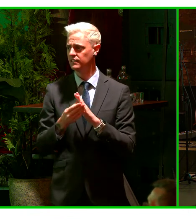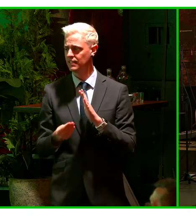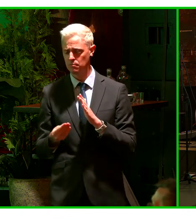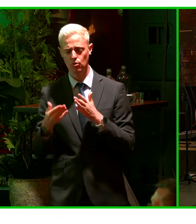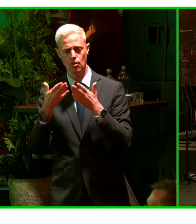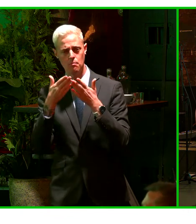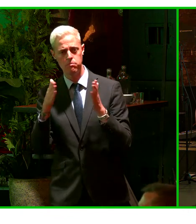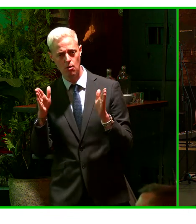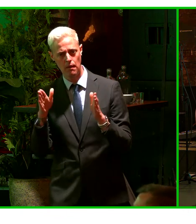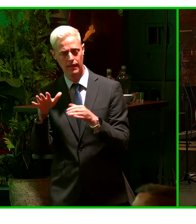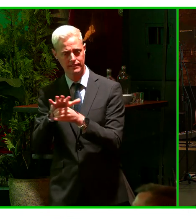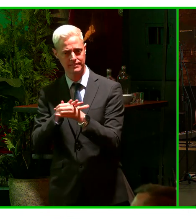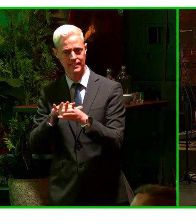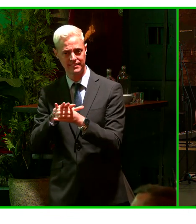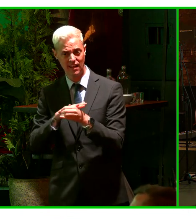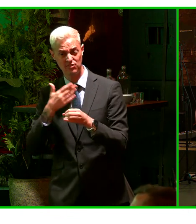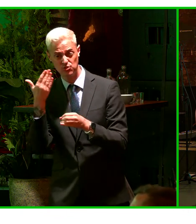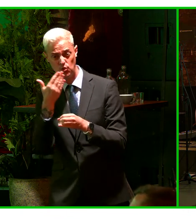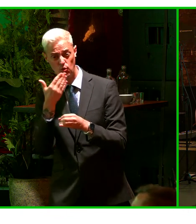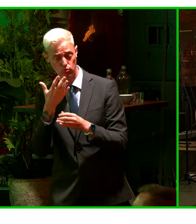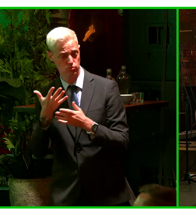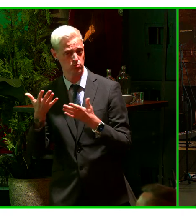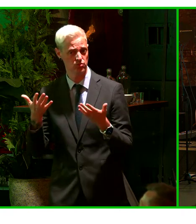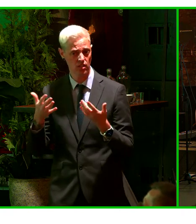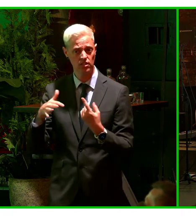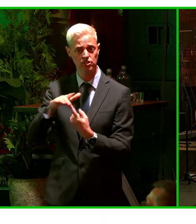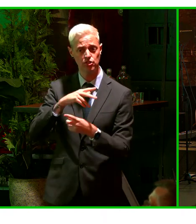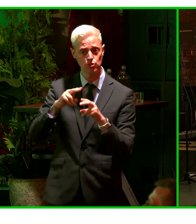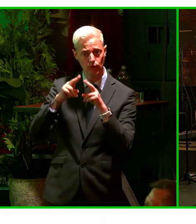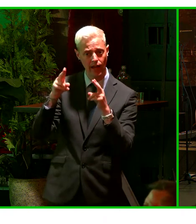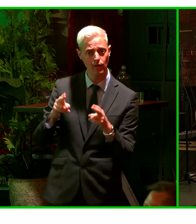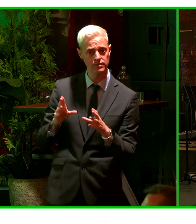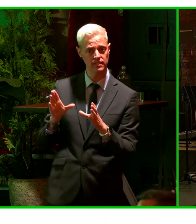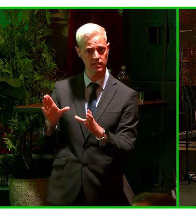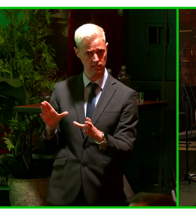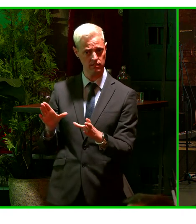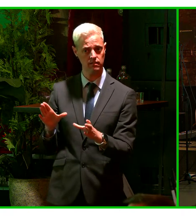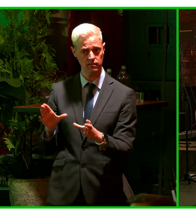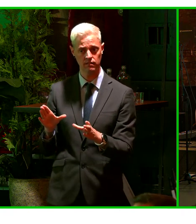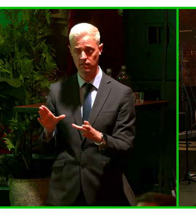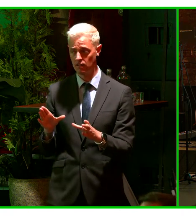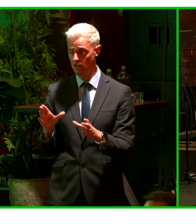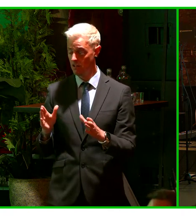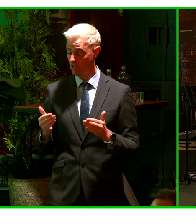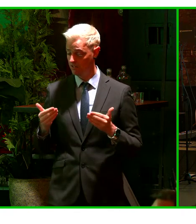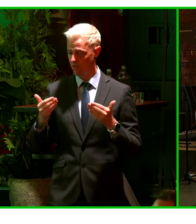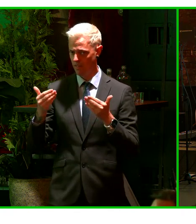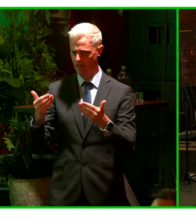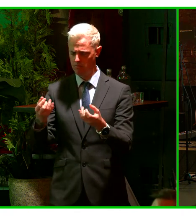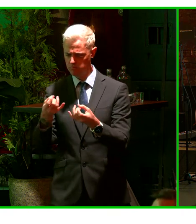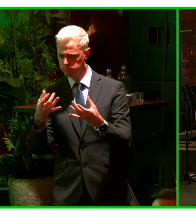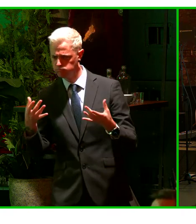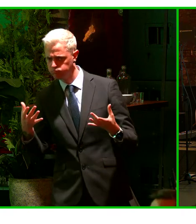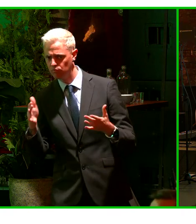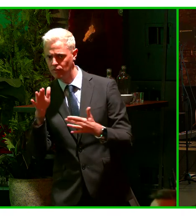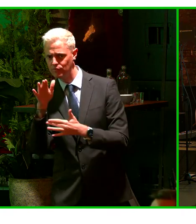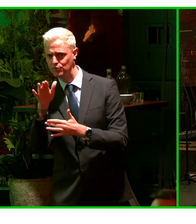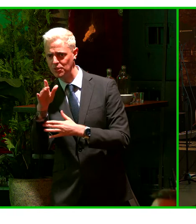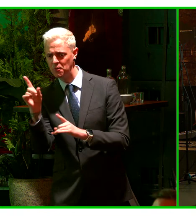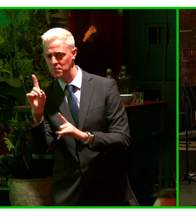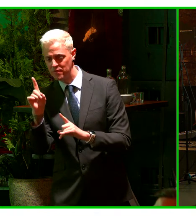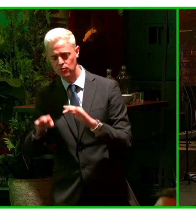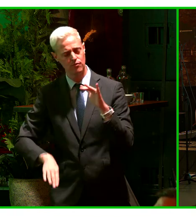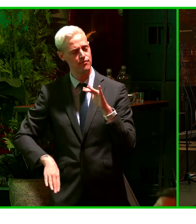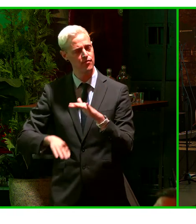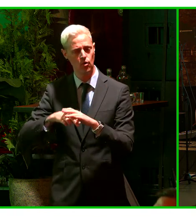sector stock, like schools, like the social housing stock, and then effectively what does that look like? What does the full